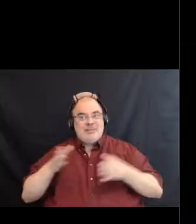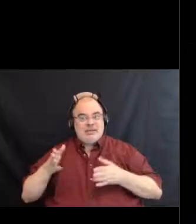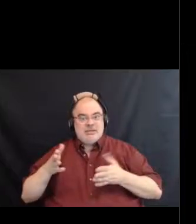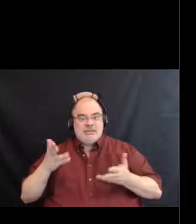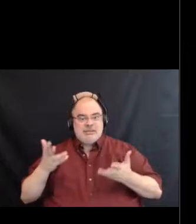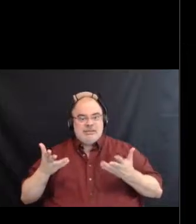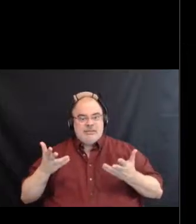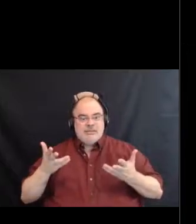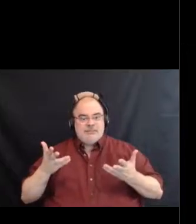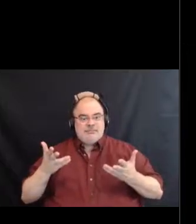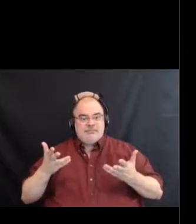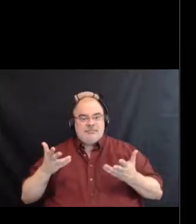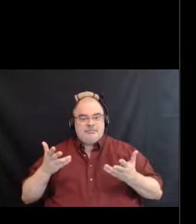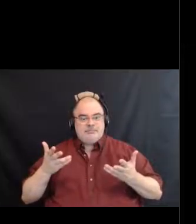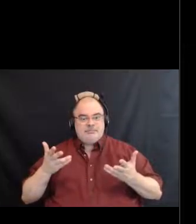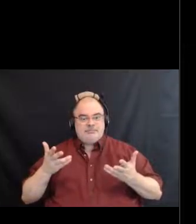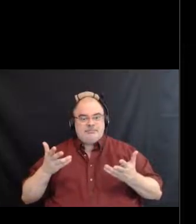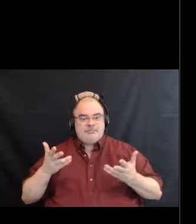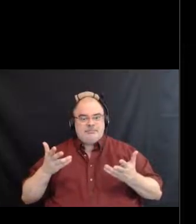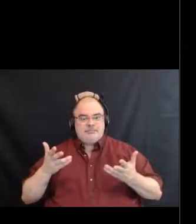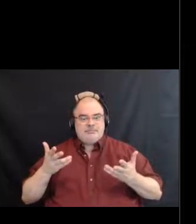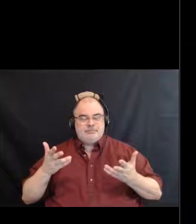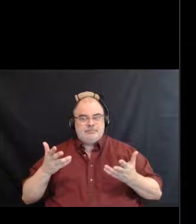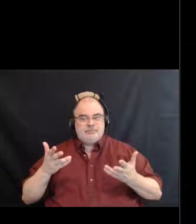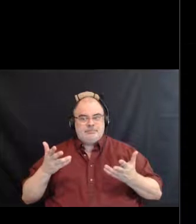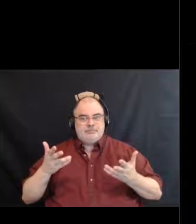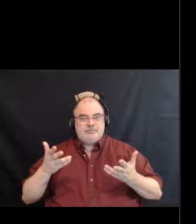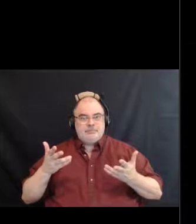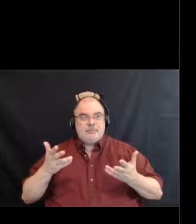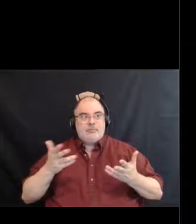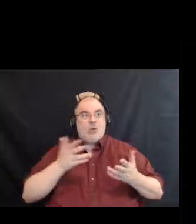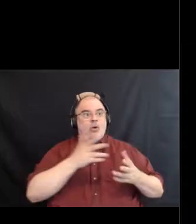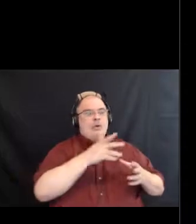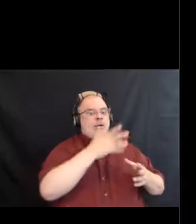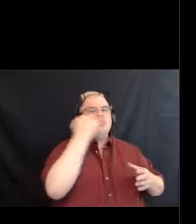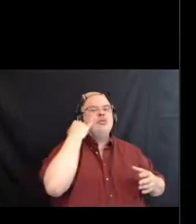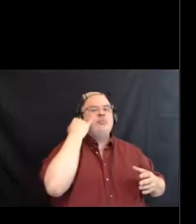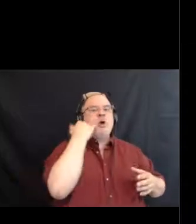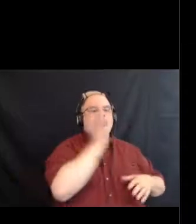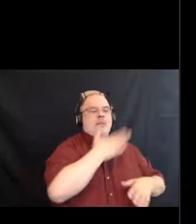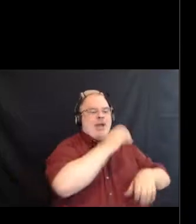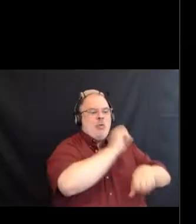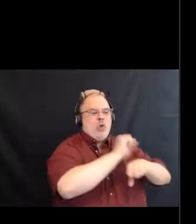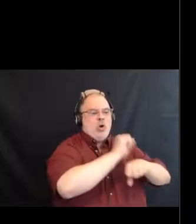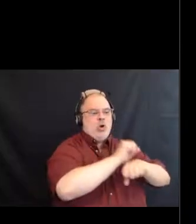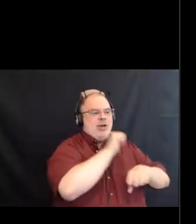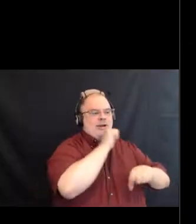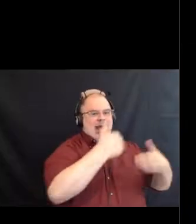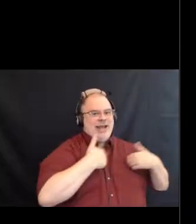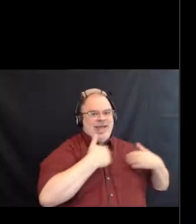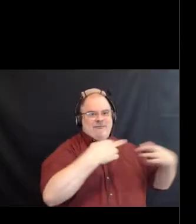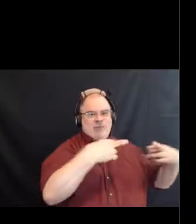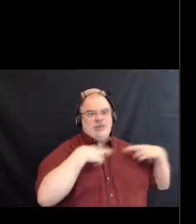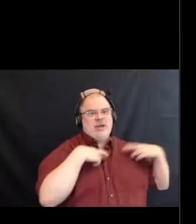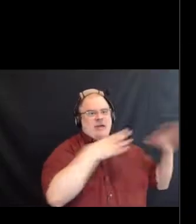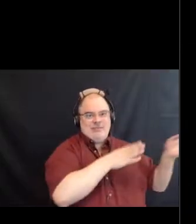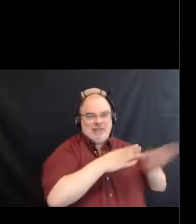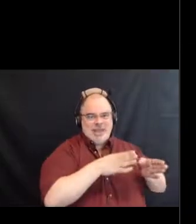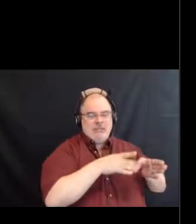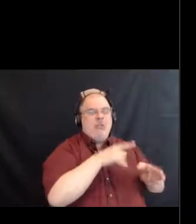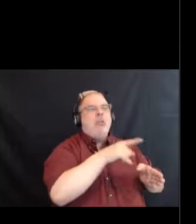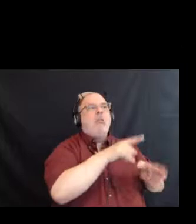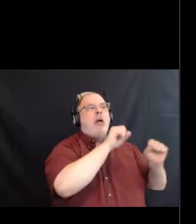retirement or not participating in a work-sponsored retirement plan. So this allows people, hopefully, the